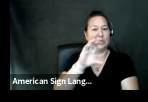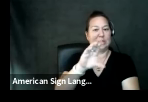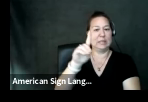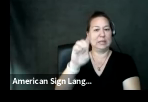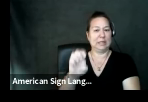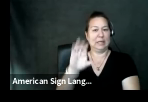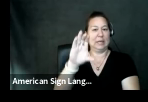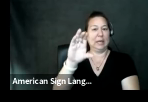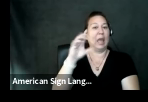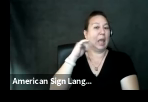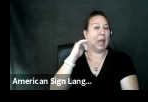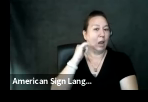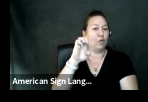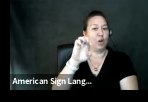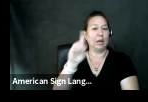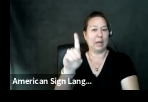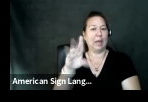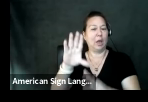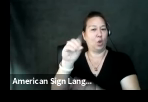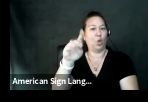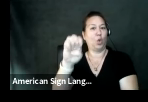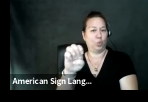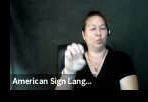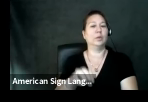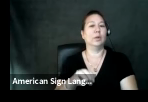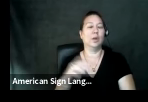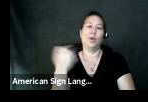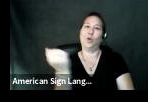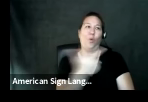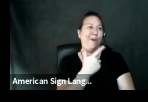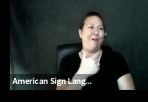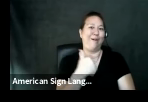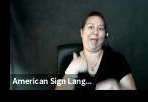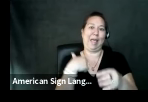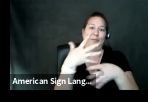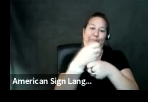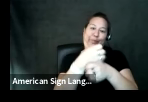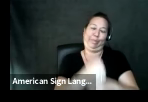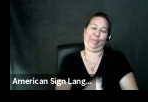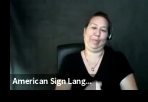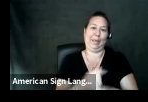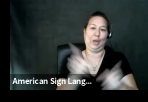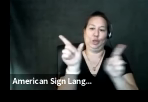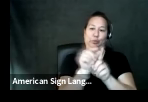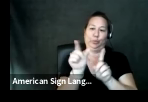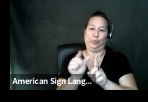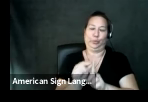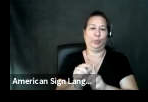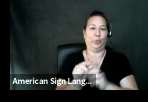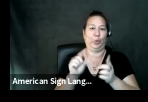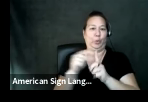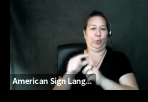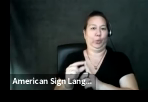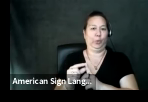aware, if you have a student in special education, we are full of acronyms in this field. And so anytime you have questions